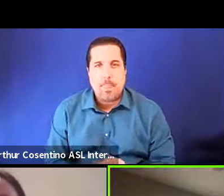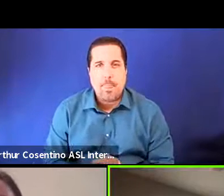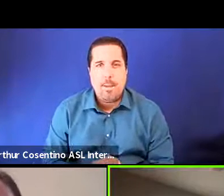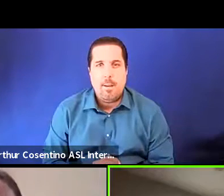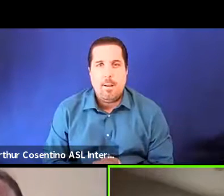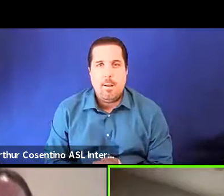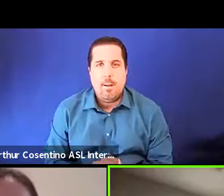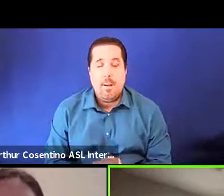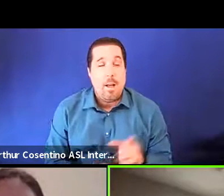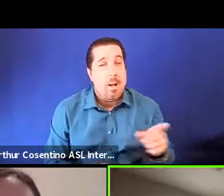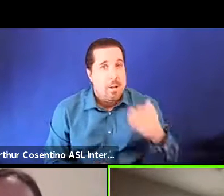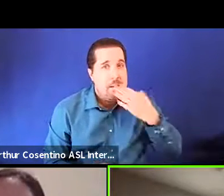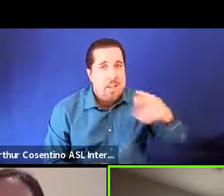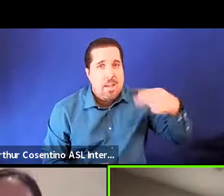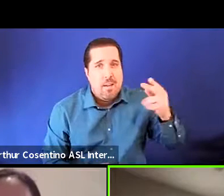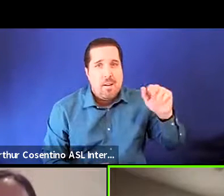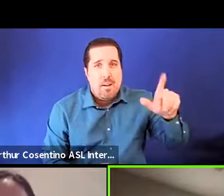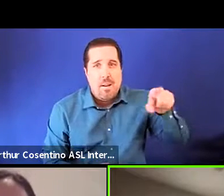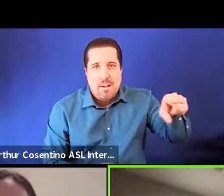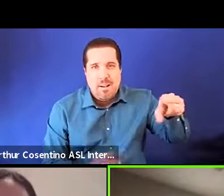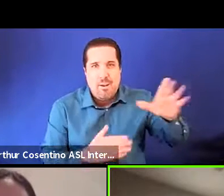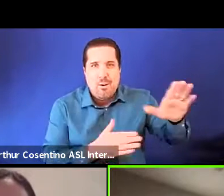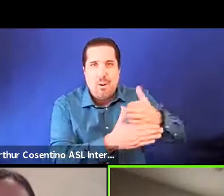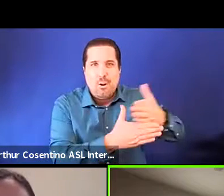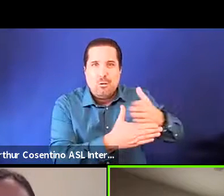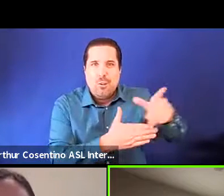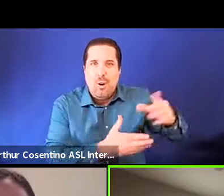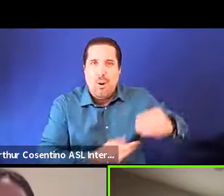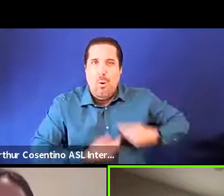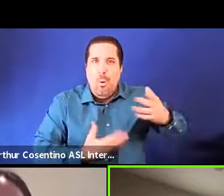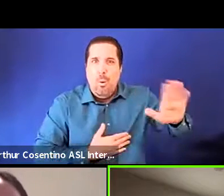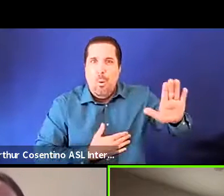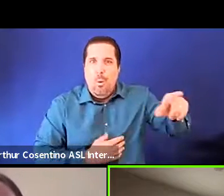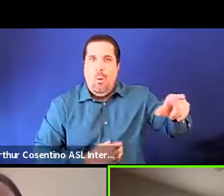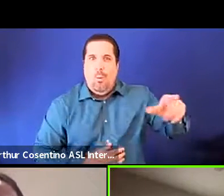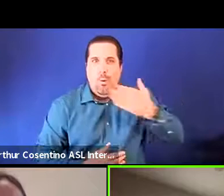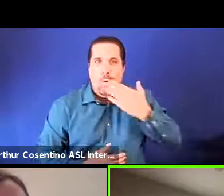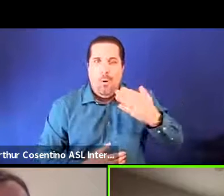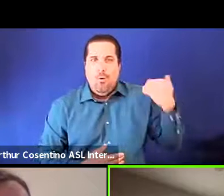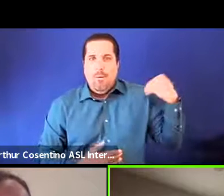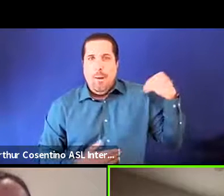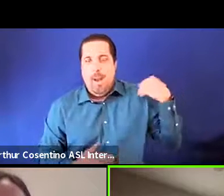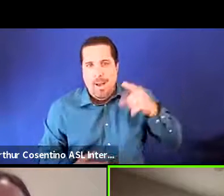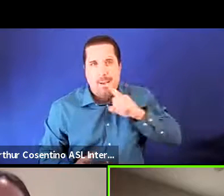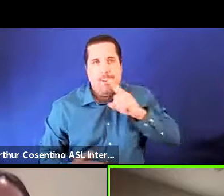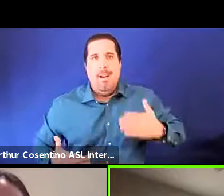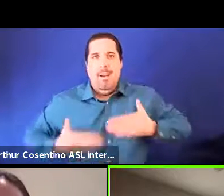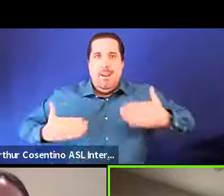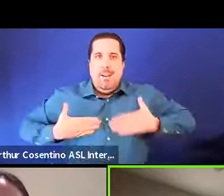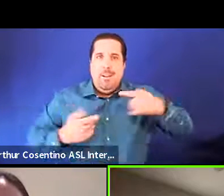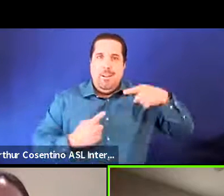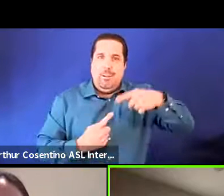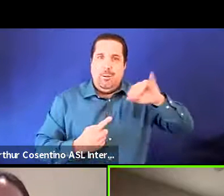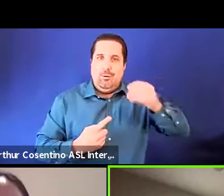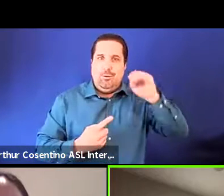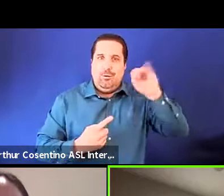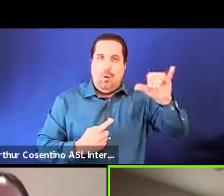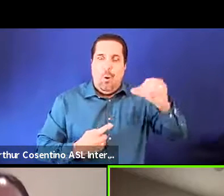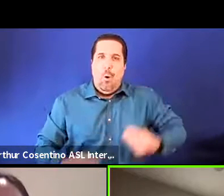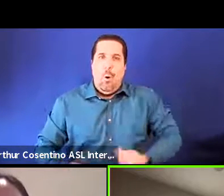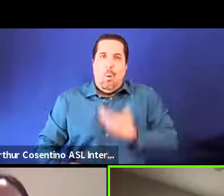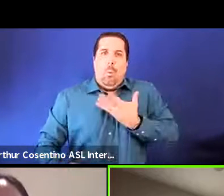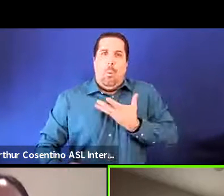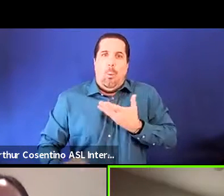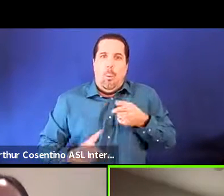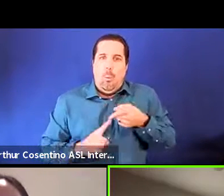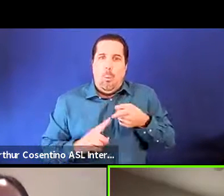For me, thank you, Paul, for sharing your joy. And thank you for this reminding question with joy. For me,